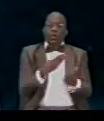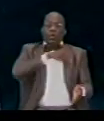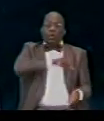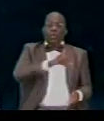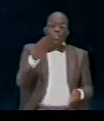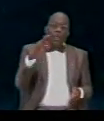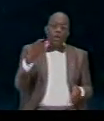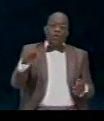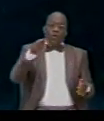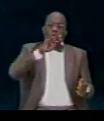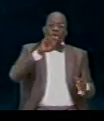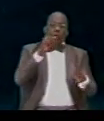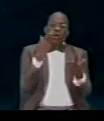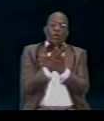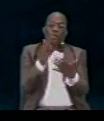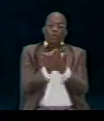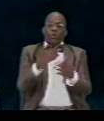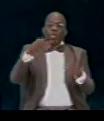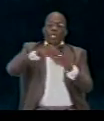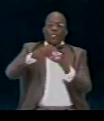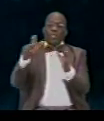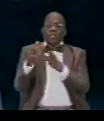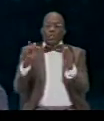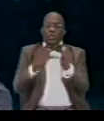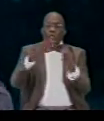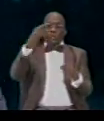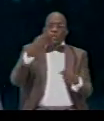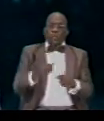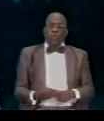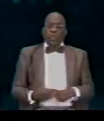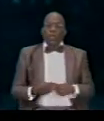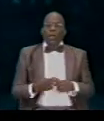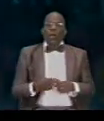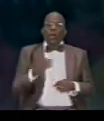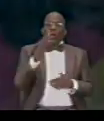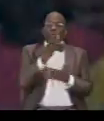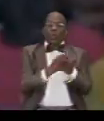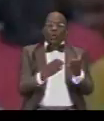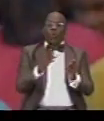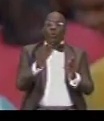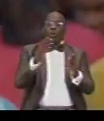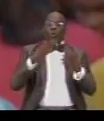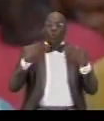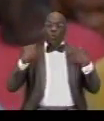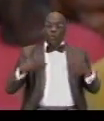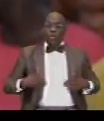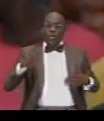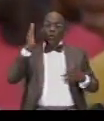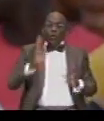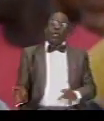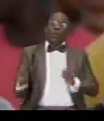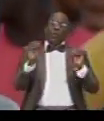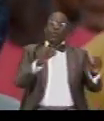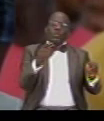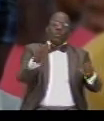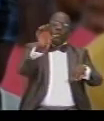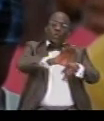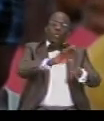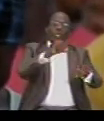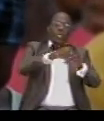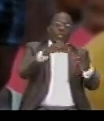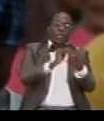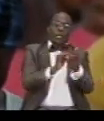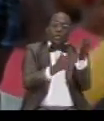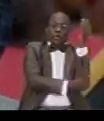gospel, in the name of Jesus. Somebody got to plant the church in that country. Somebody got to raise up the disciples